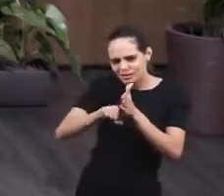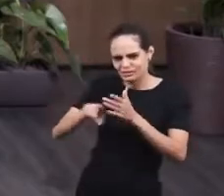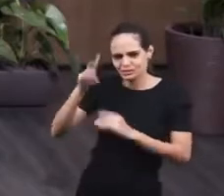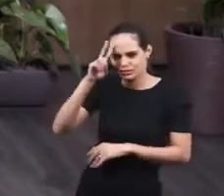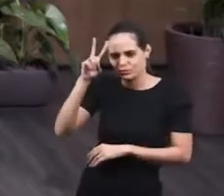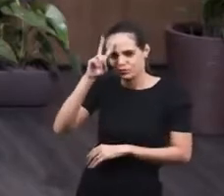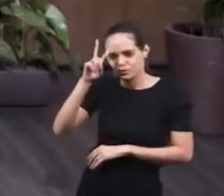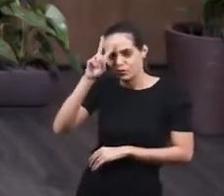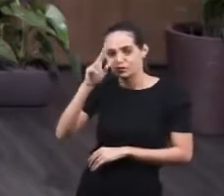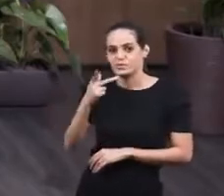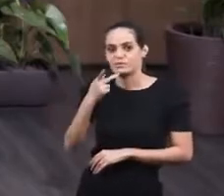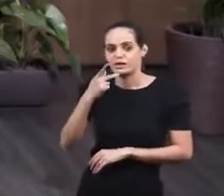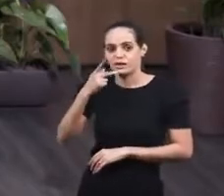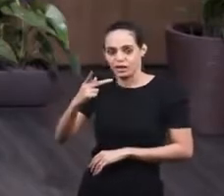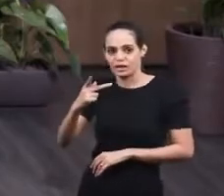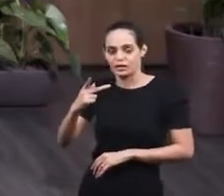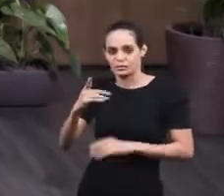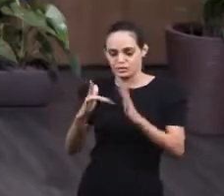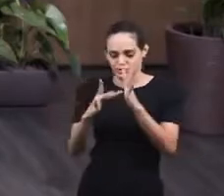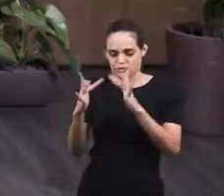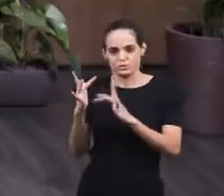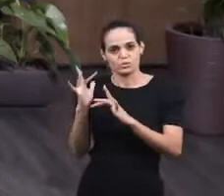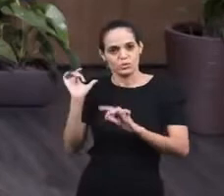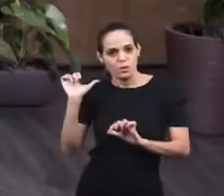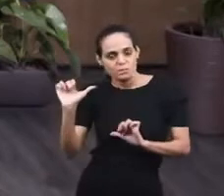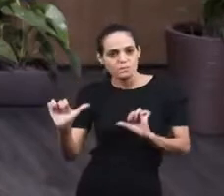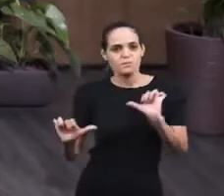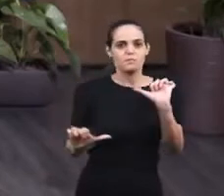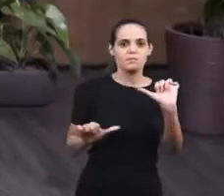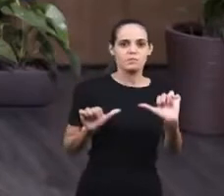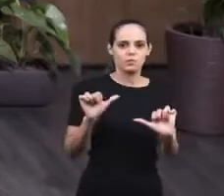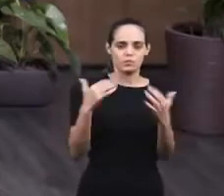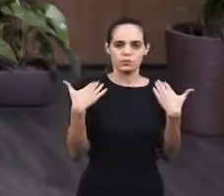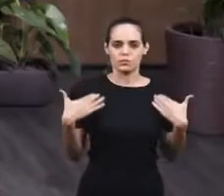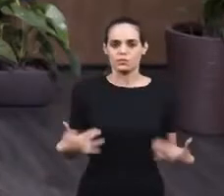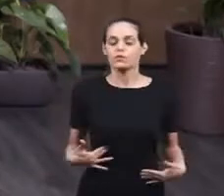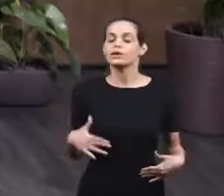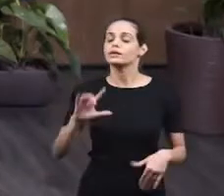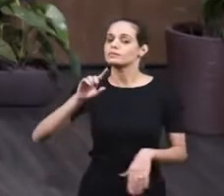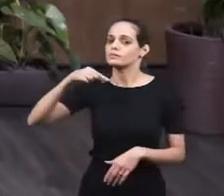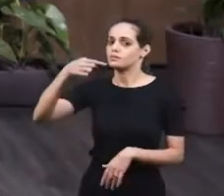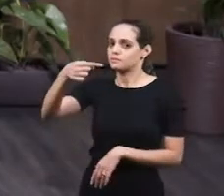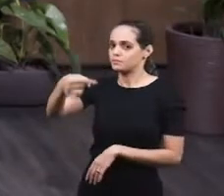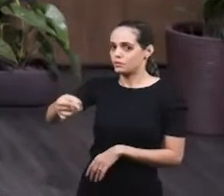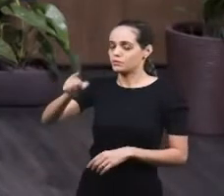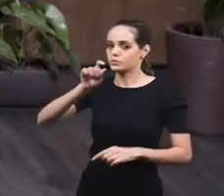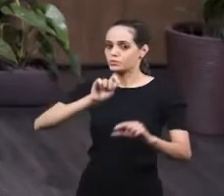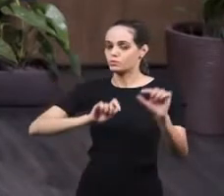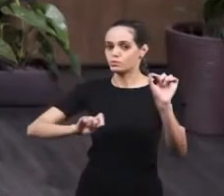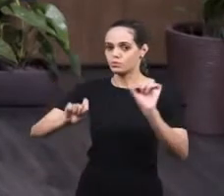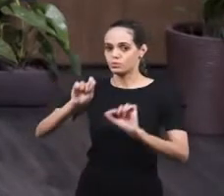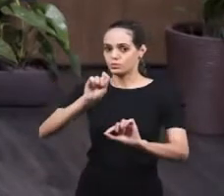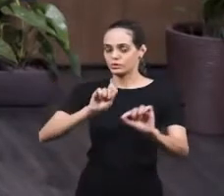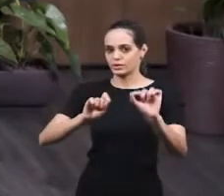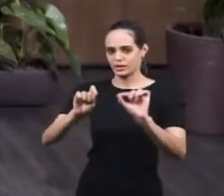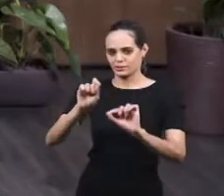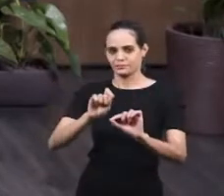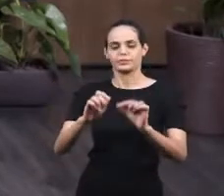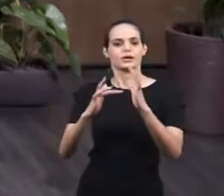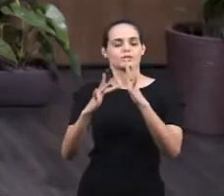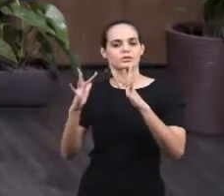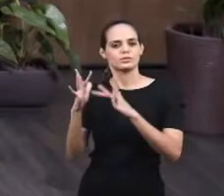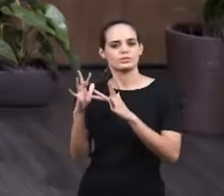a remarkable fact took place, which was the transfiguration of the Lord Jesus, according to some scholars. And right